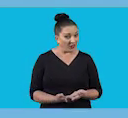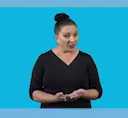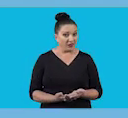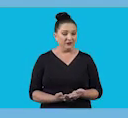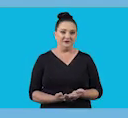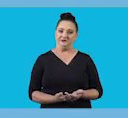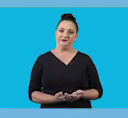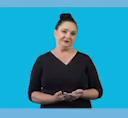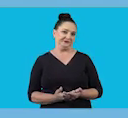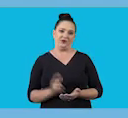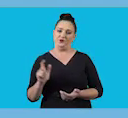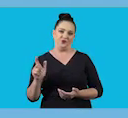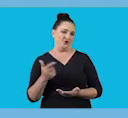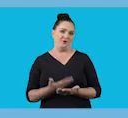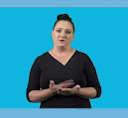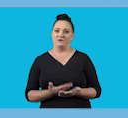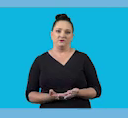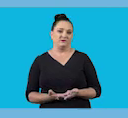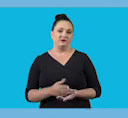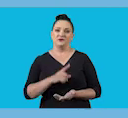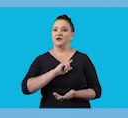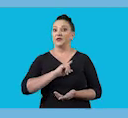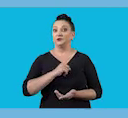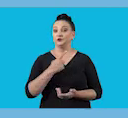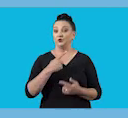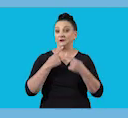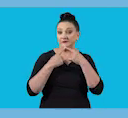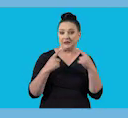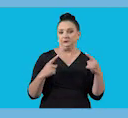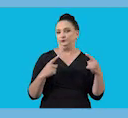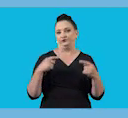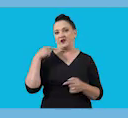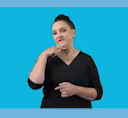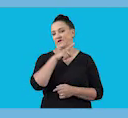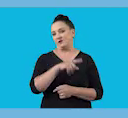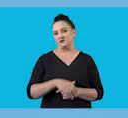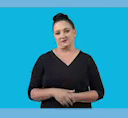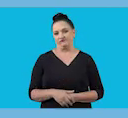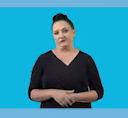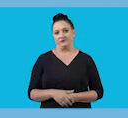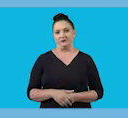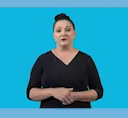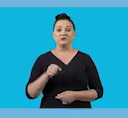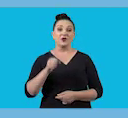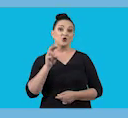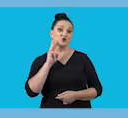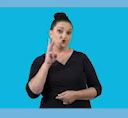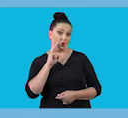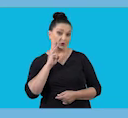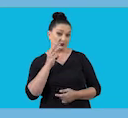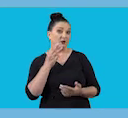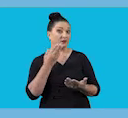the substances can live in or can exist in those 3 states of matter. So therefore, this statement, it is false. We can think